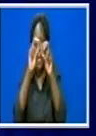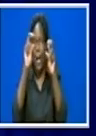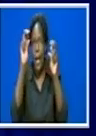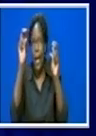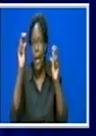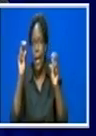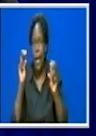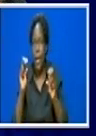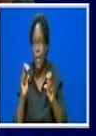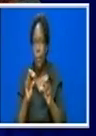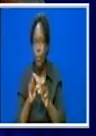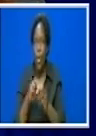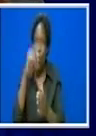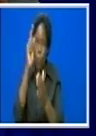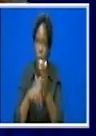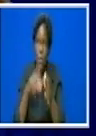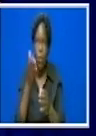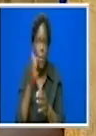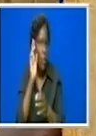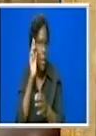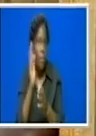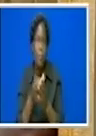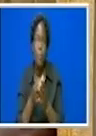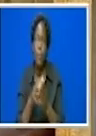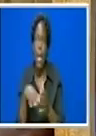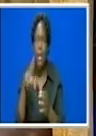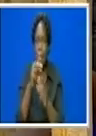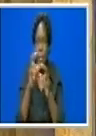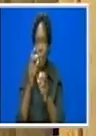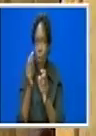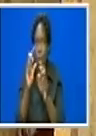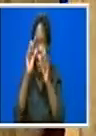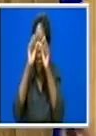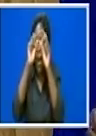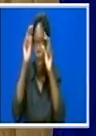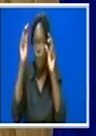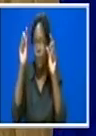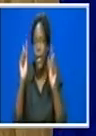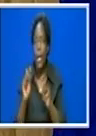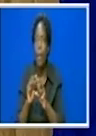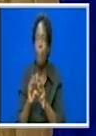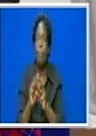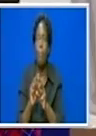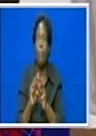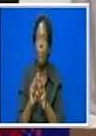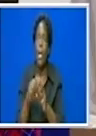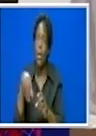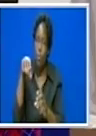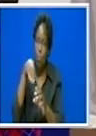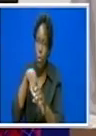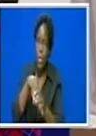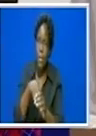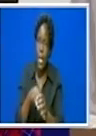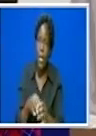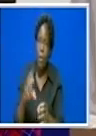What did we call it? Do you remember? Well, it's more like a frame. We put them side by side and then we hammered